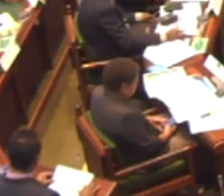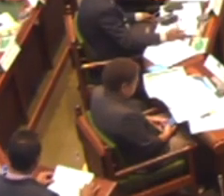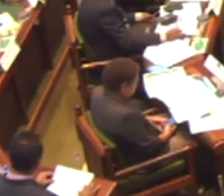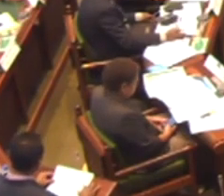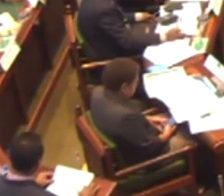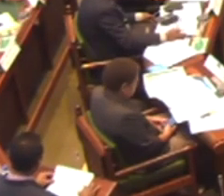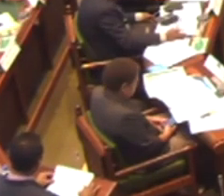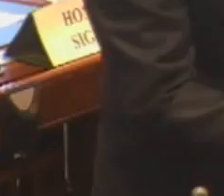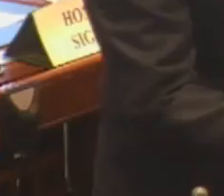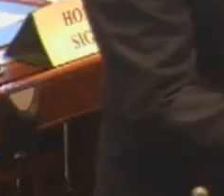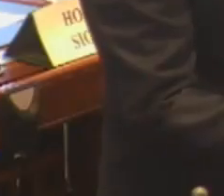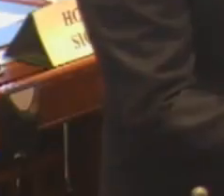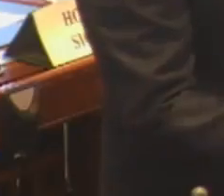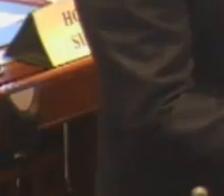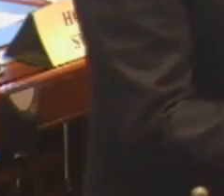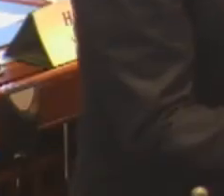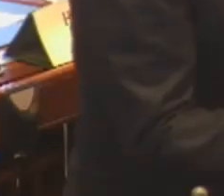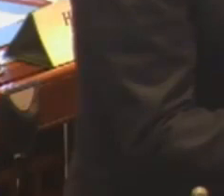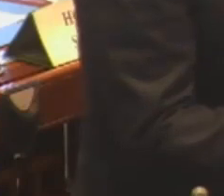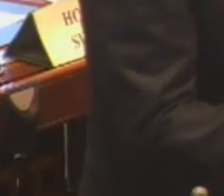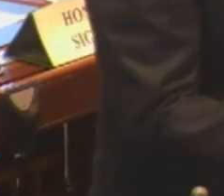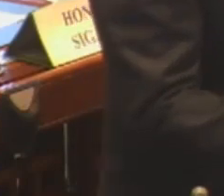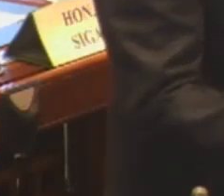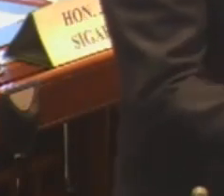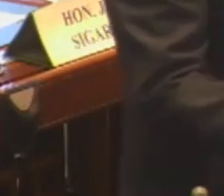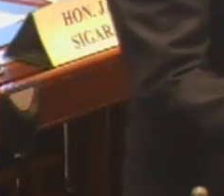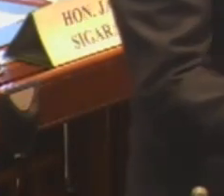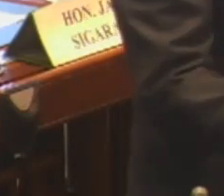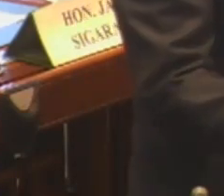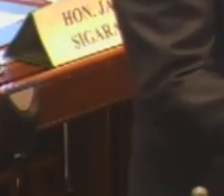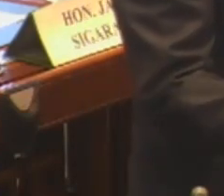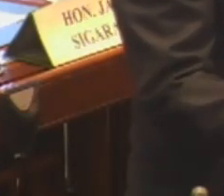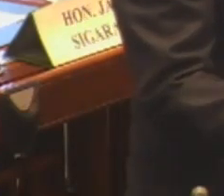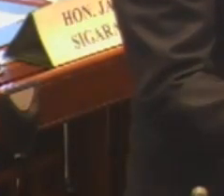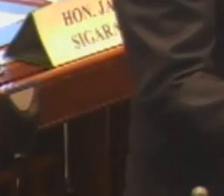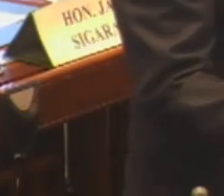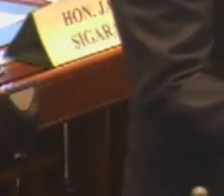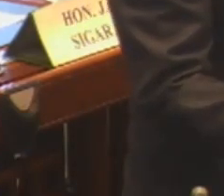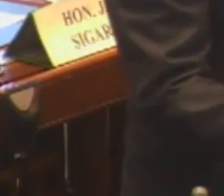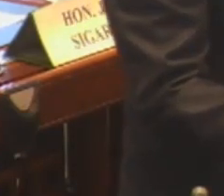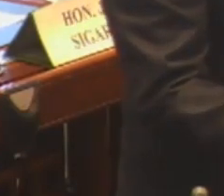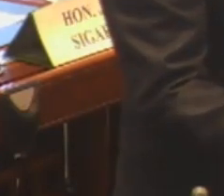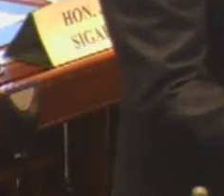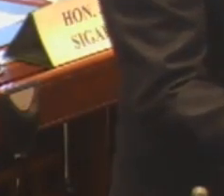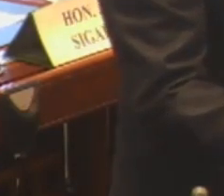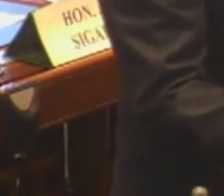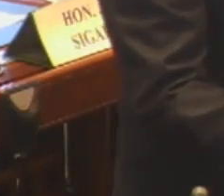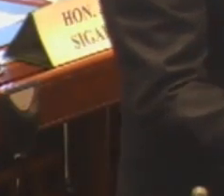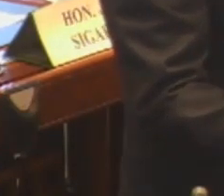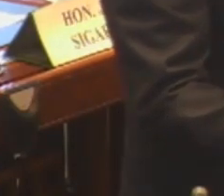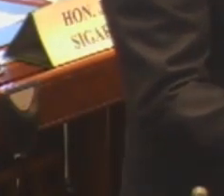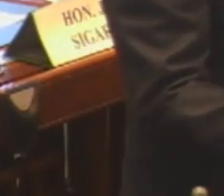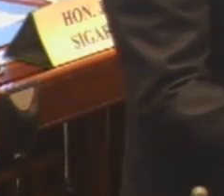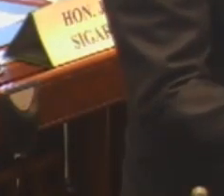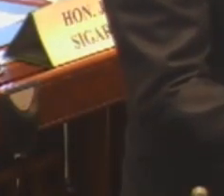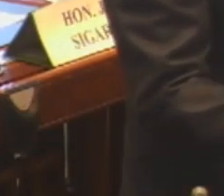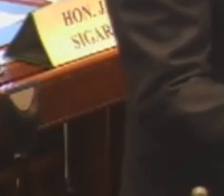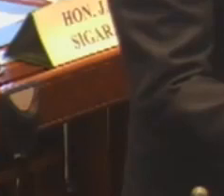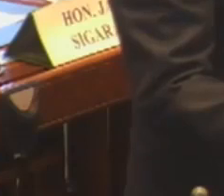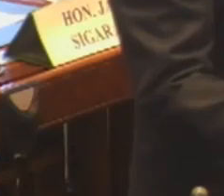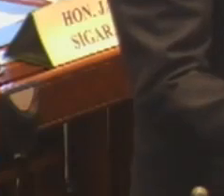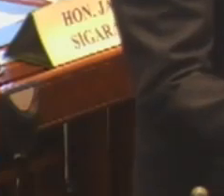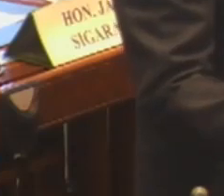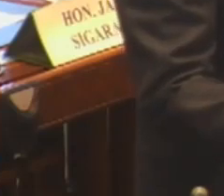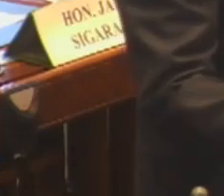Madam Speaker, Honourable Prime Minister, Honourable Ministers, Honourable Leader of Opposition, Honourable Members of Parliament,